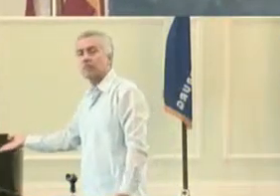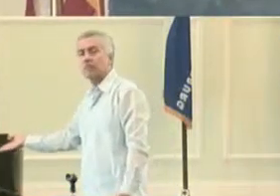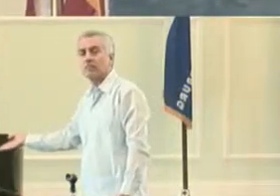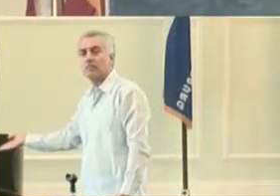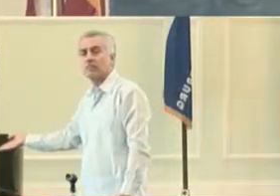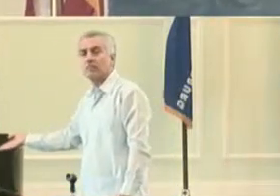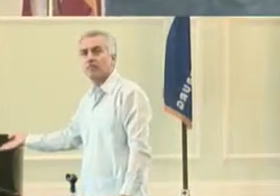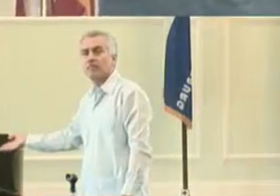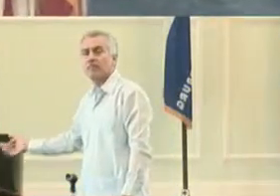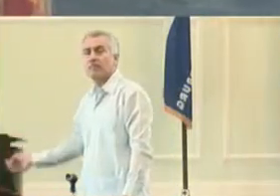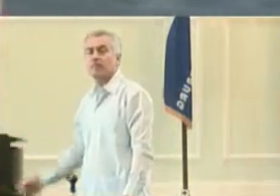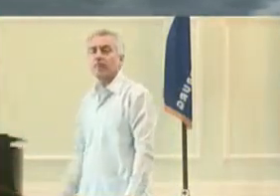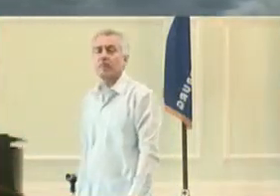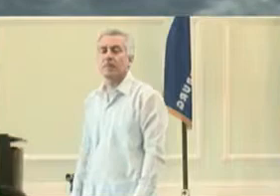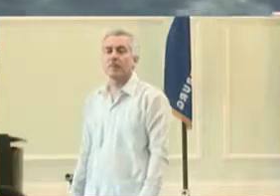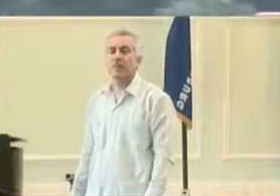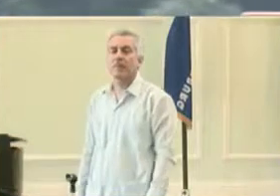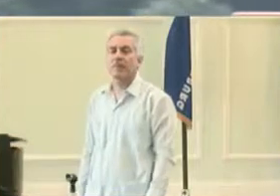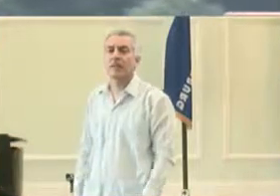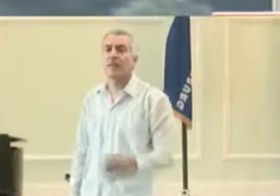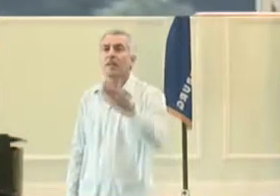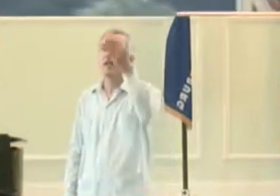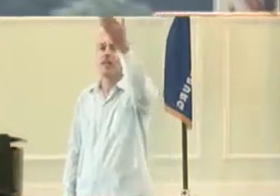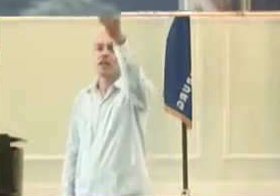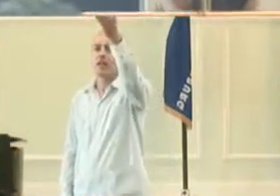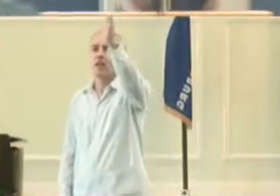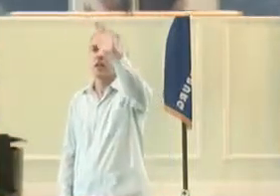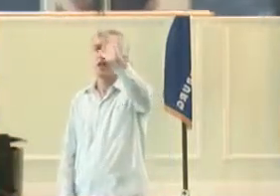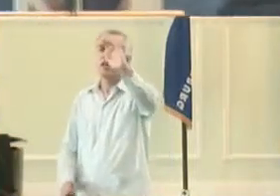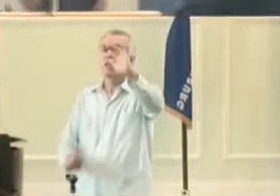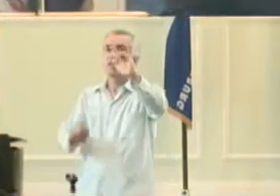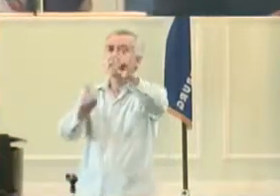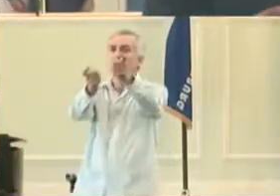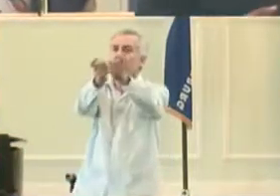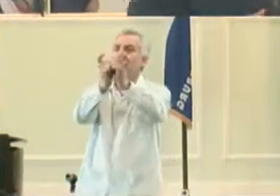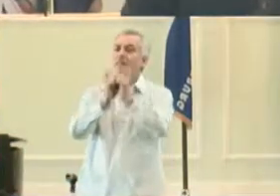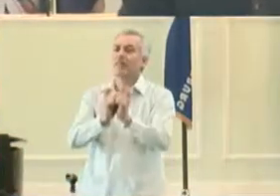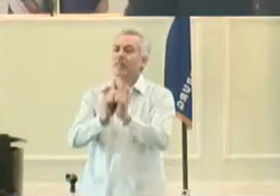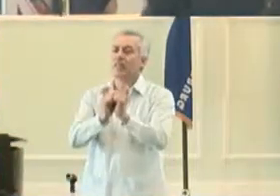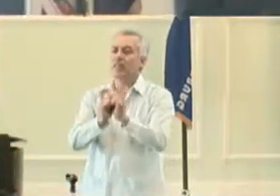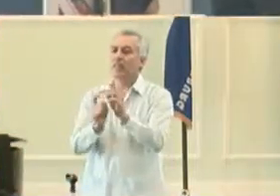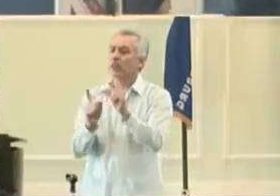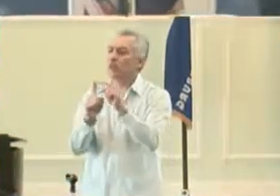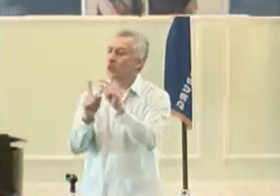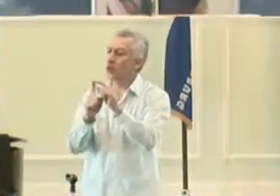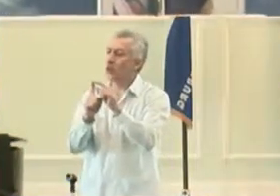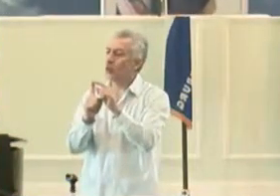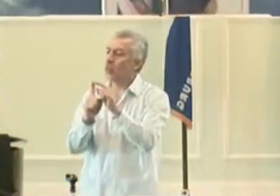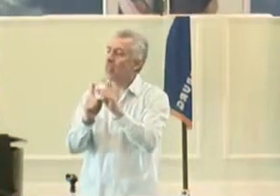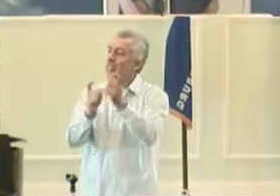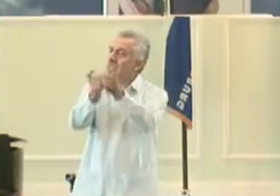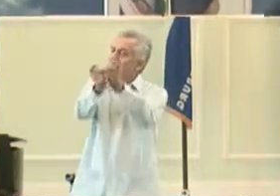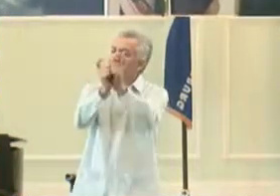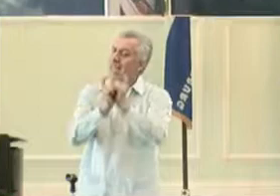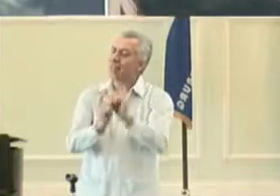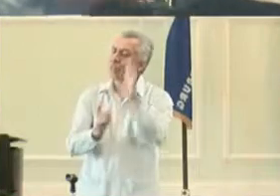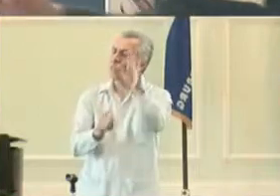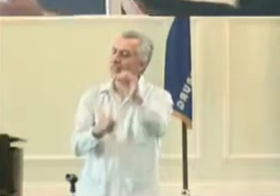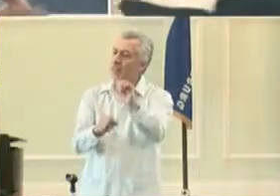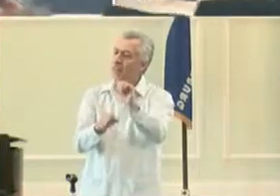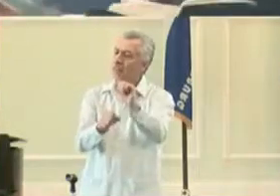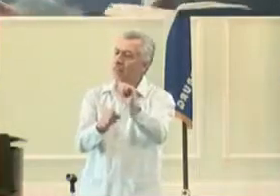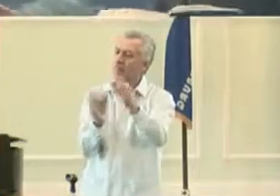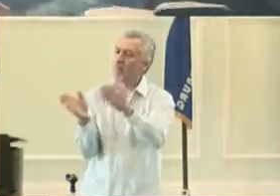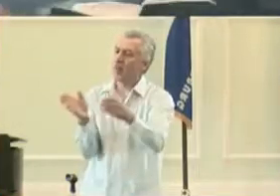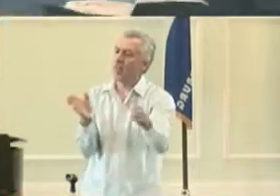when God speaks to us, he has a mission for us to do. Amen? So we have to be in touch